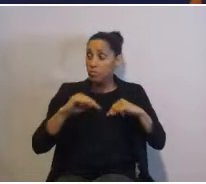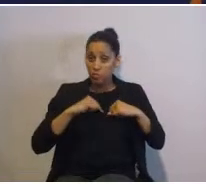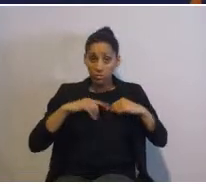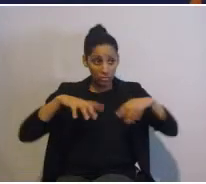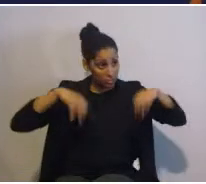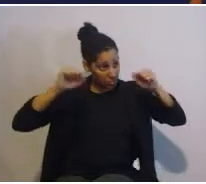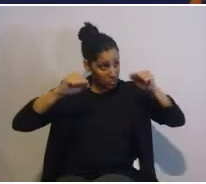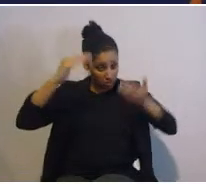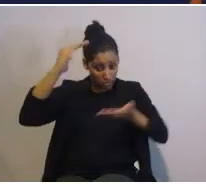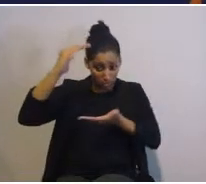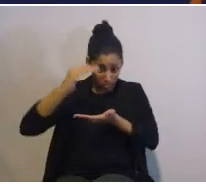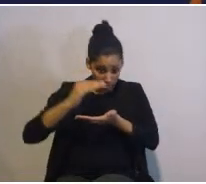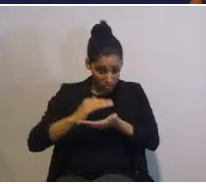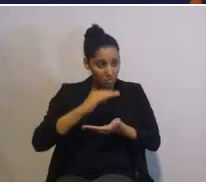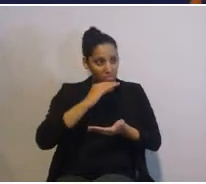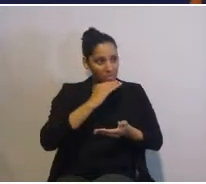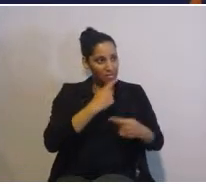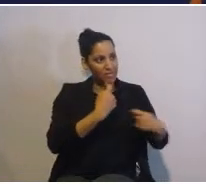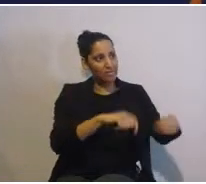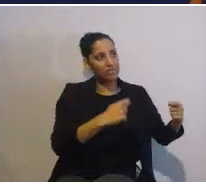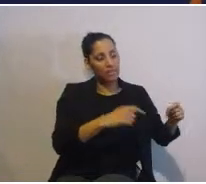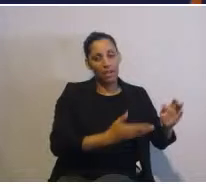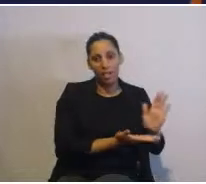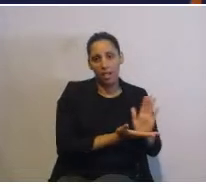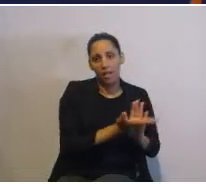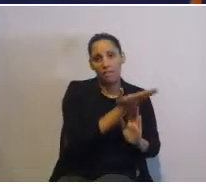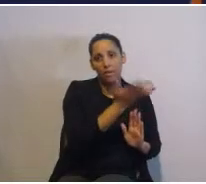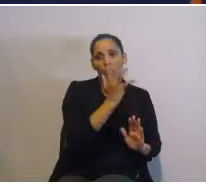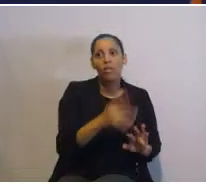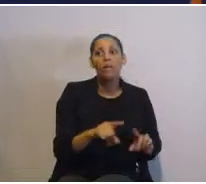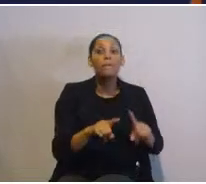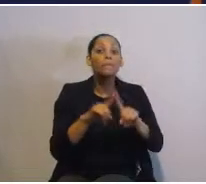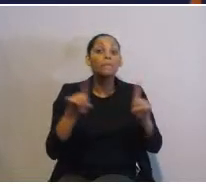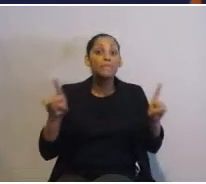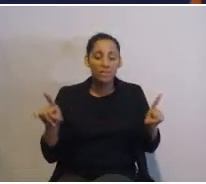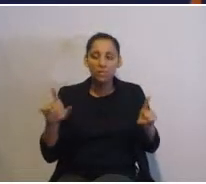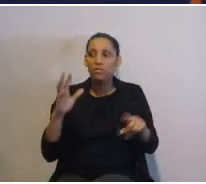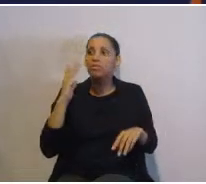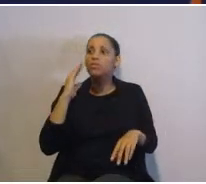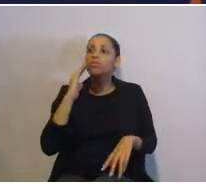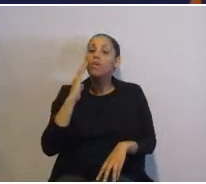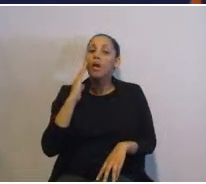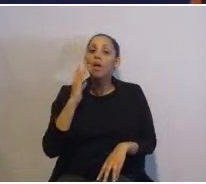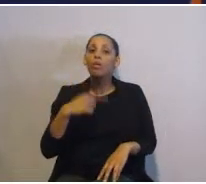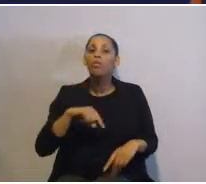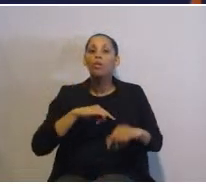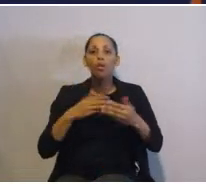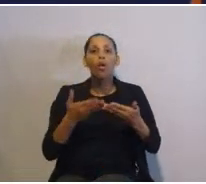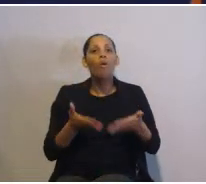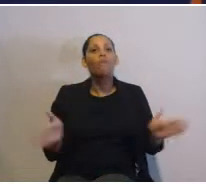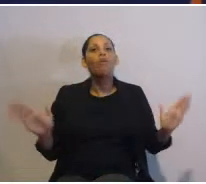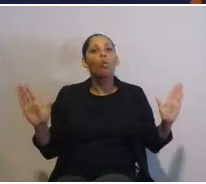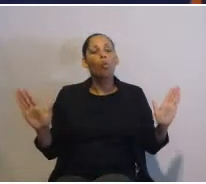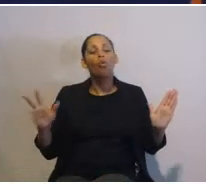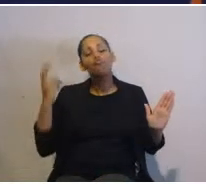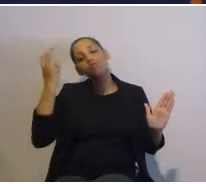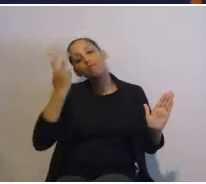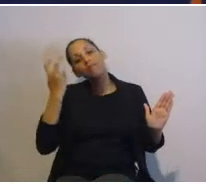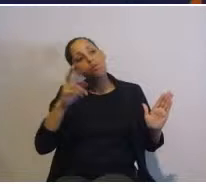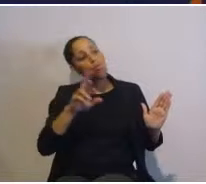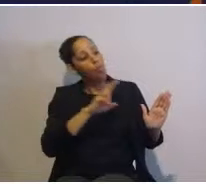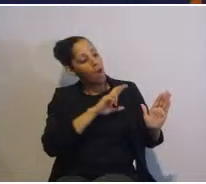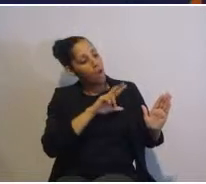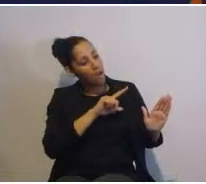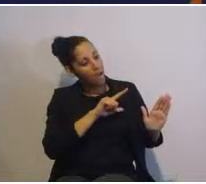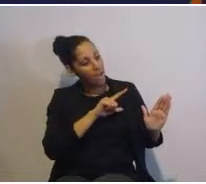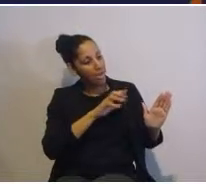shedding, we do increase our sales. However, overall, when we look at what are the key drivers for sales, it is